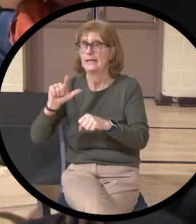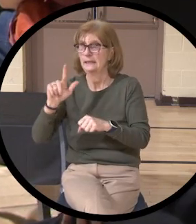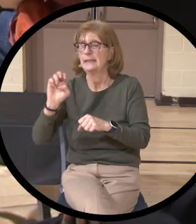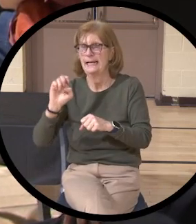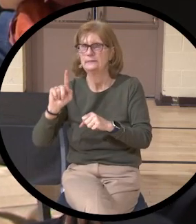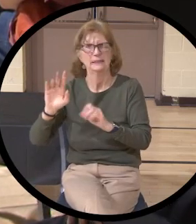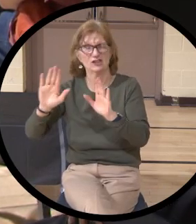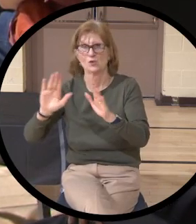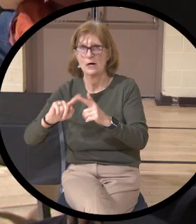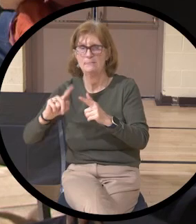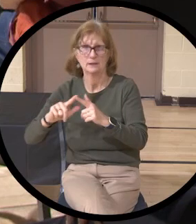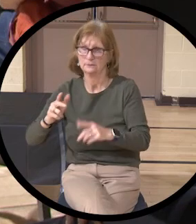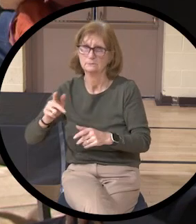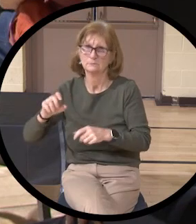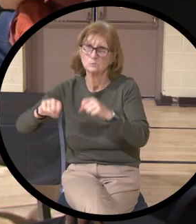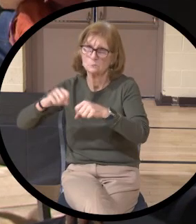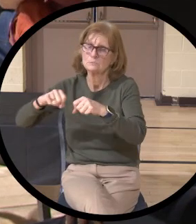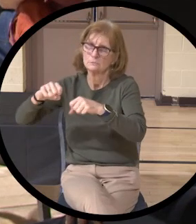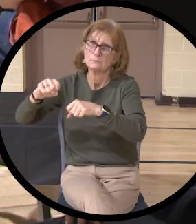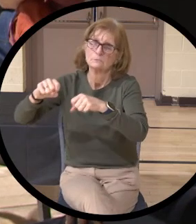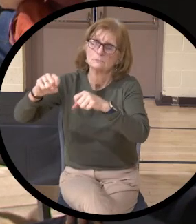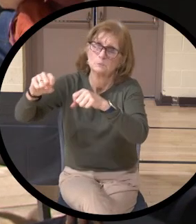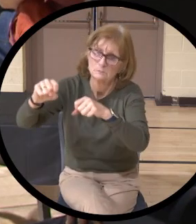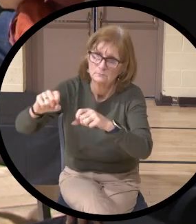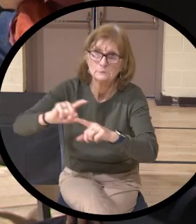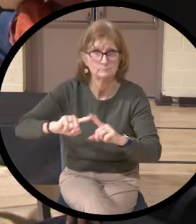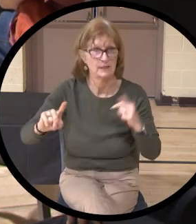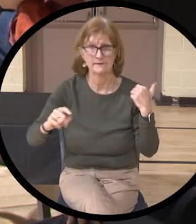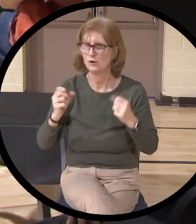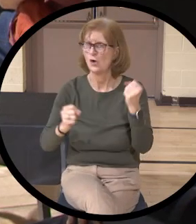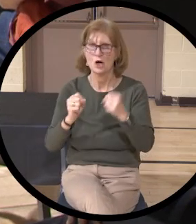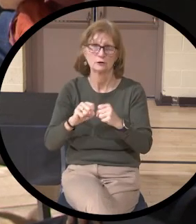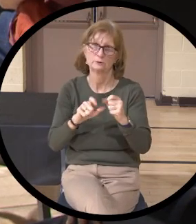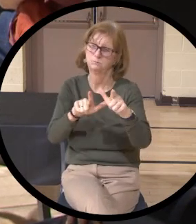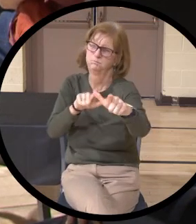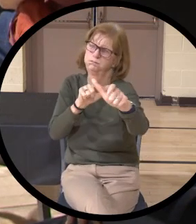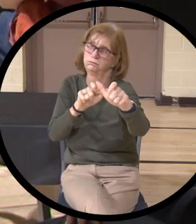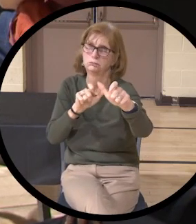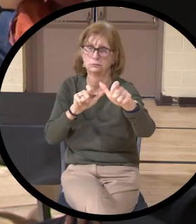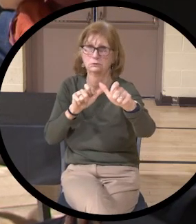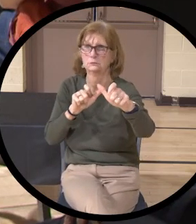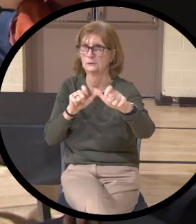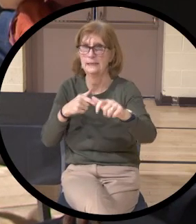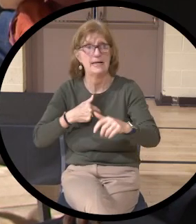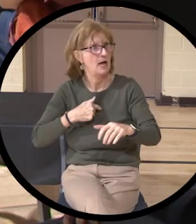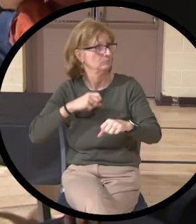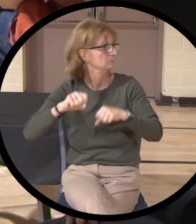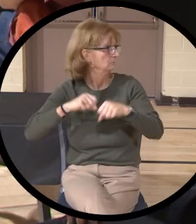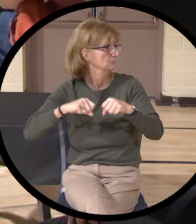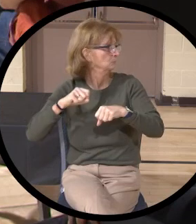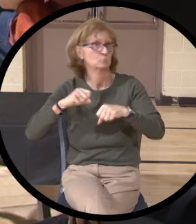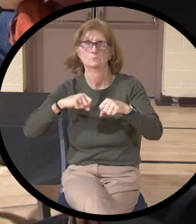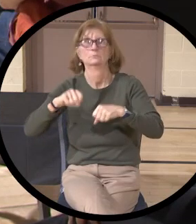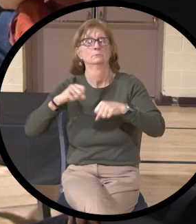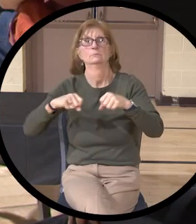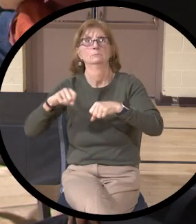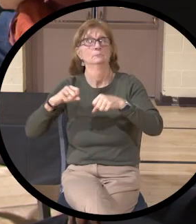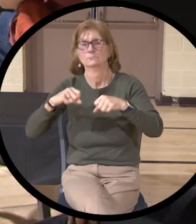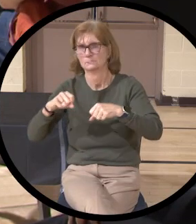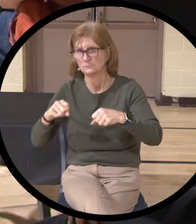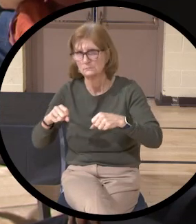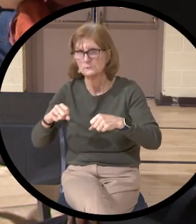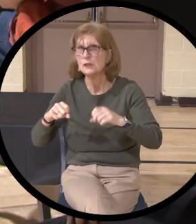the cars still go 45, 50, low riding up there. It's kind